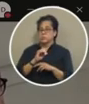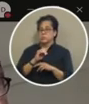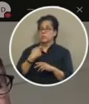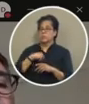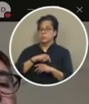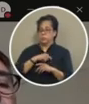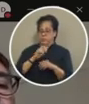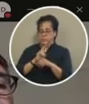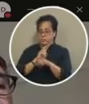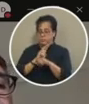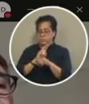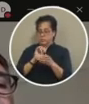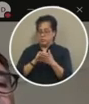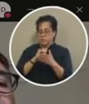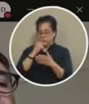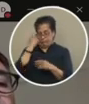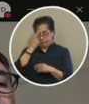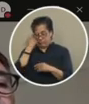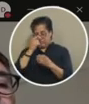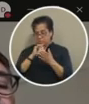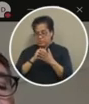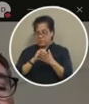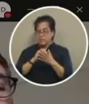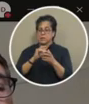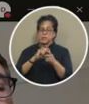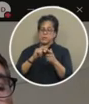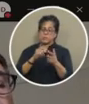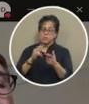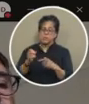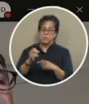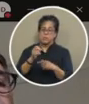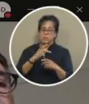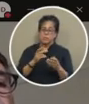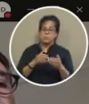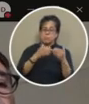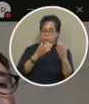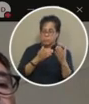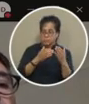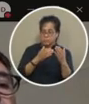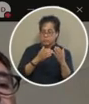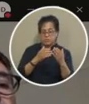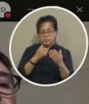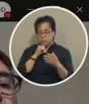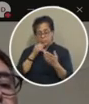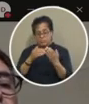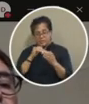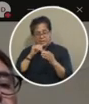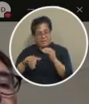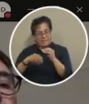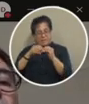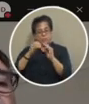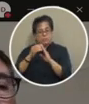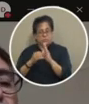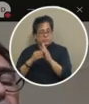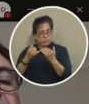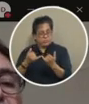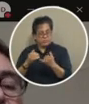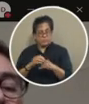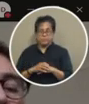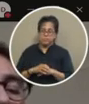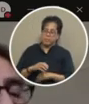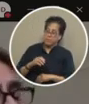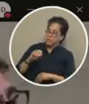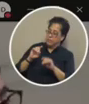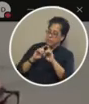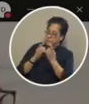will take that into consideration and then come back with a proposal. I don't recommend that you add it to the ordinance today, sir. Oh, okay, so